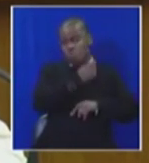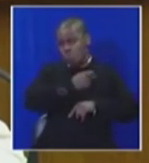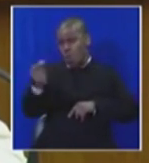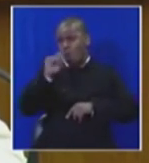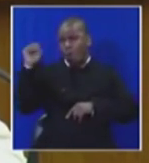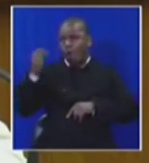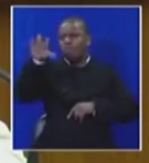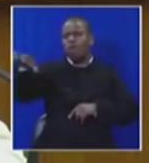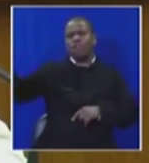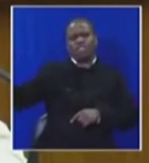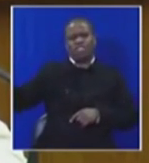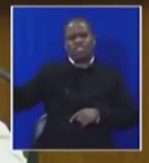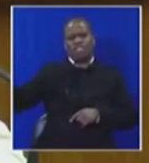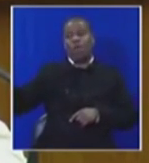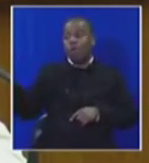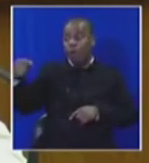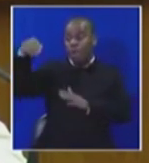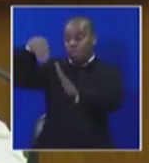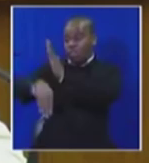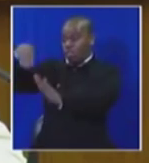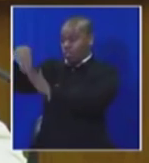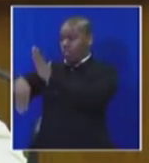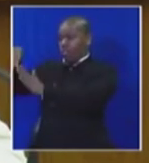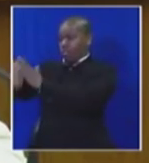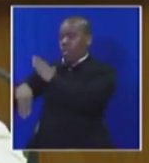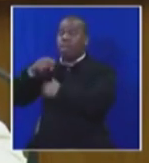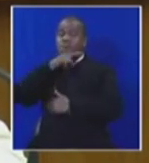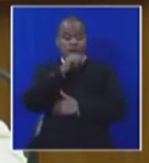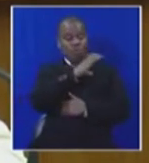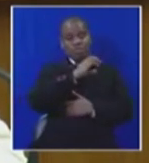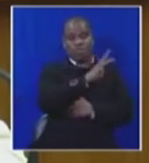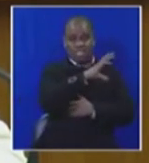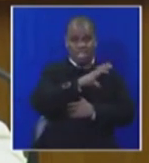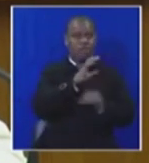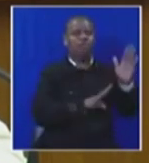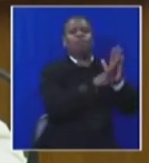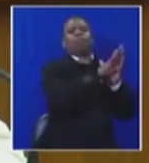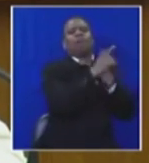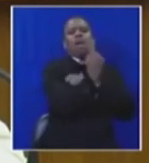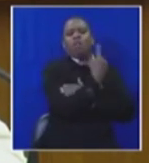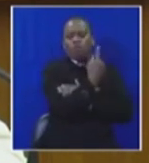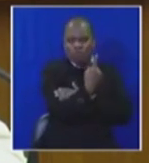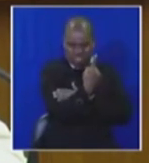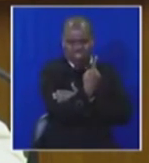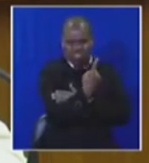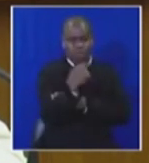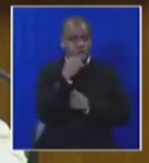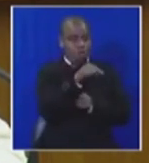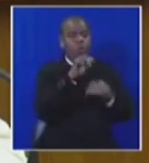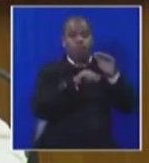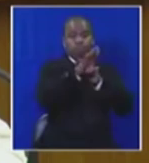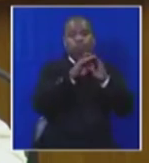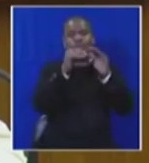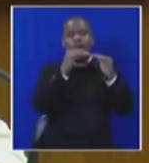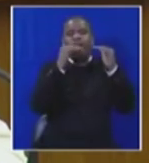only province that had an improved pass rate and where every single learner who passed matric passed with access to higher education.